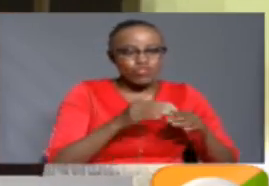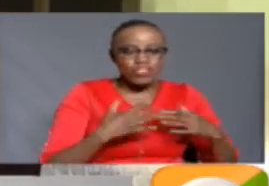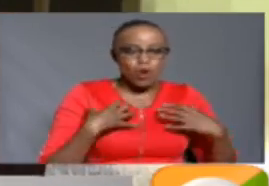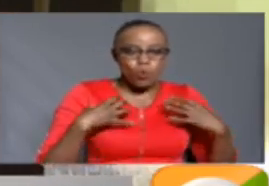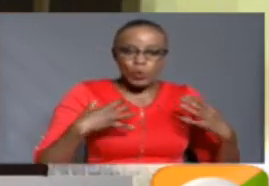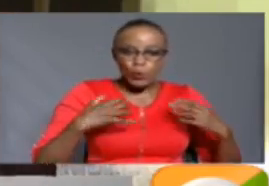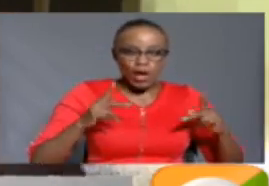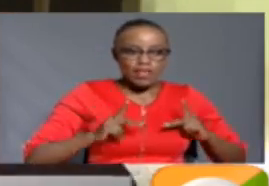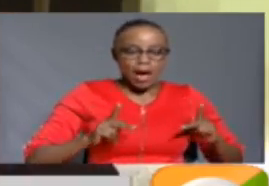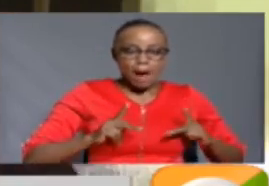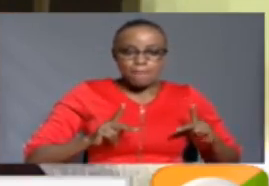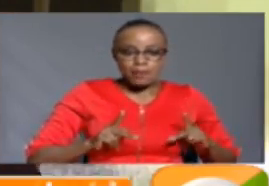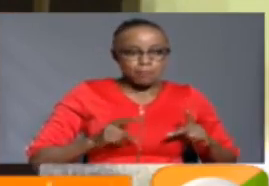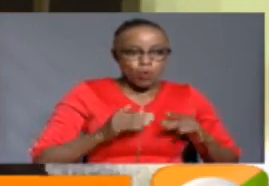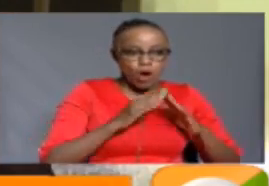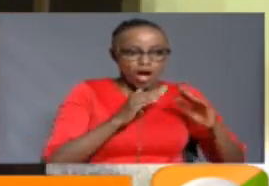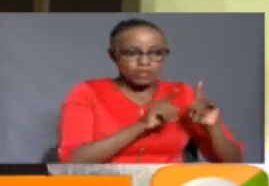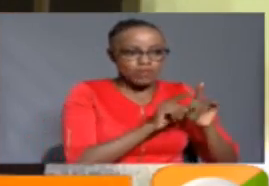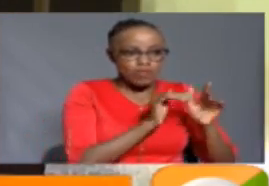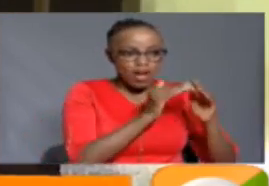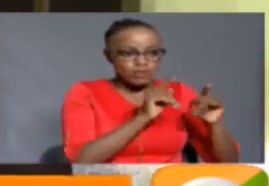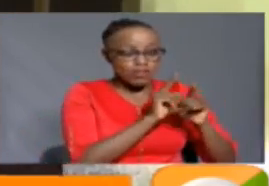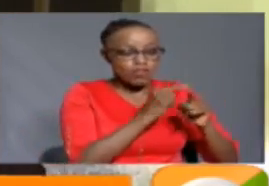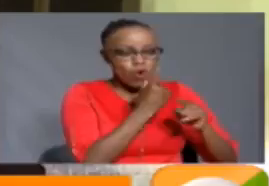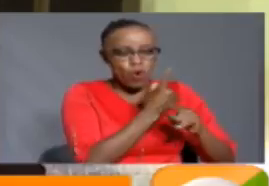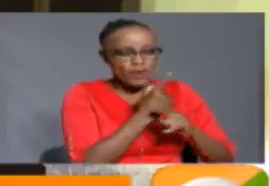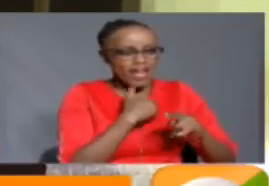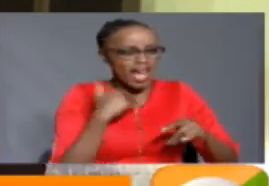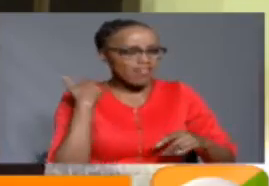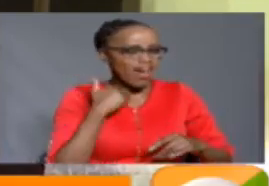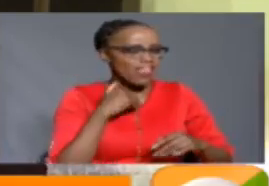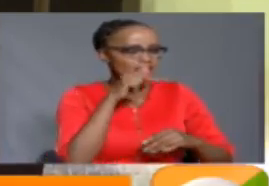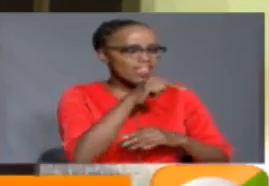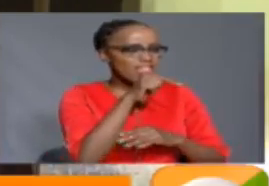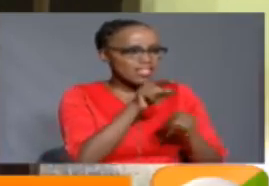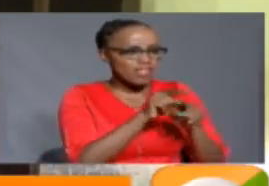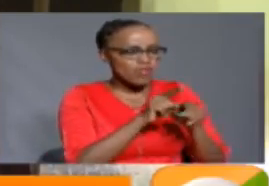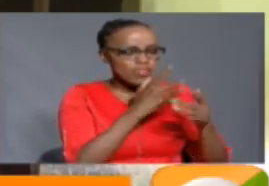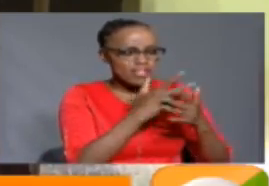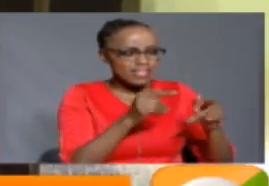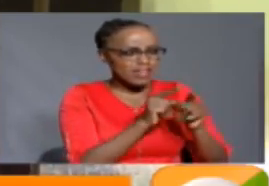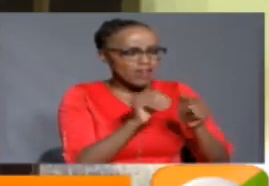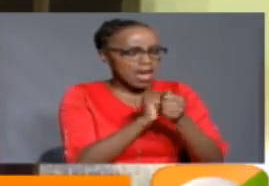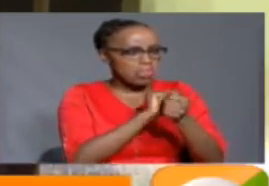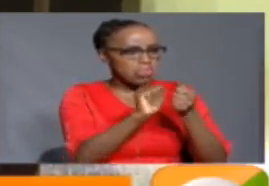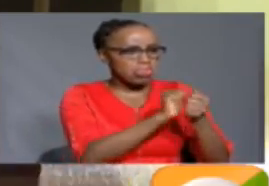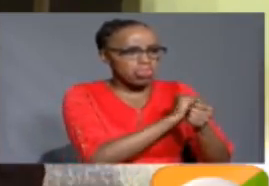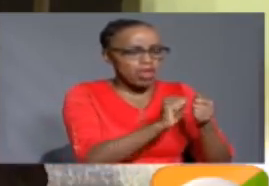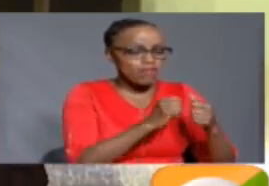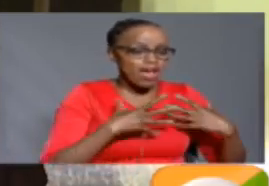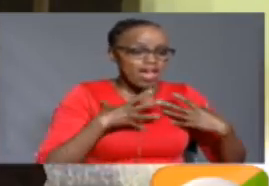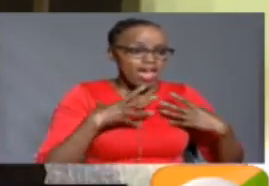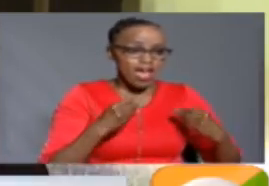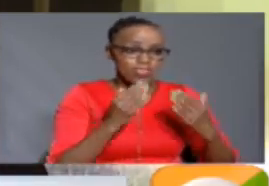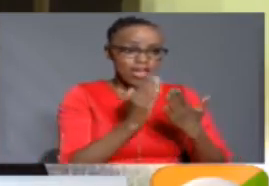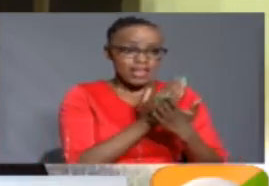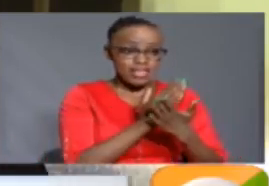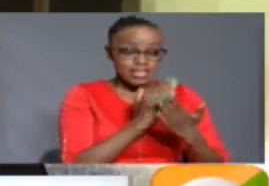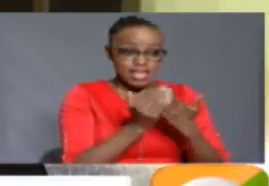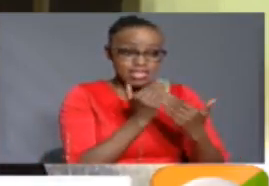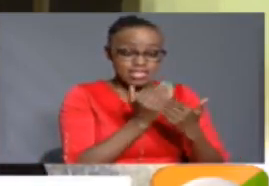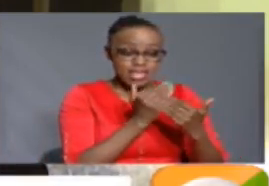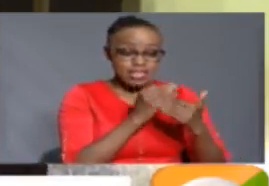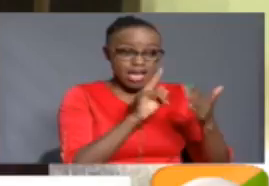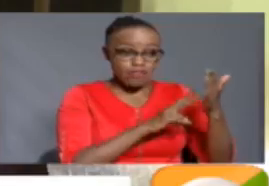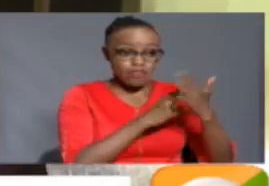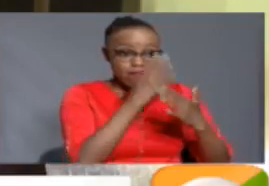it used to operate. A house, a building of cartels and everything. Things were going into shambles. So healthcare in Kenya was failing